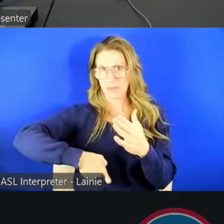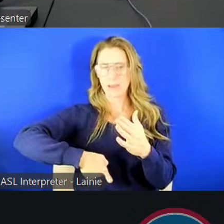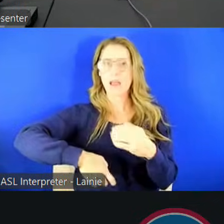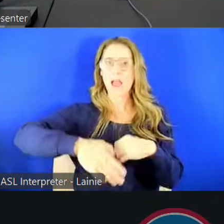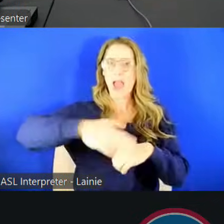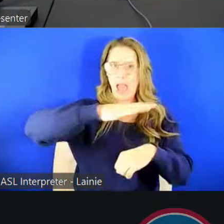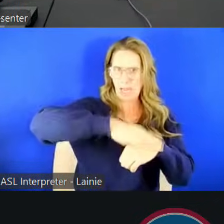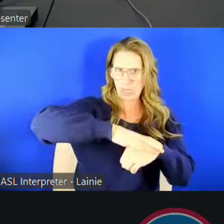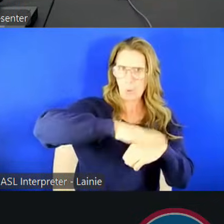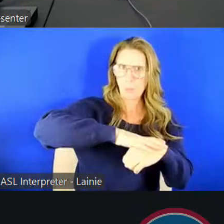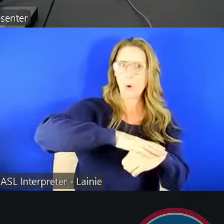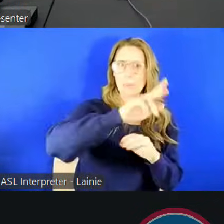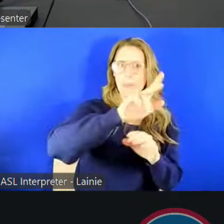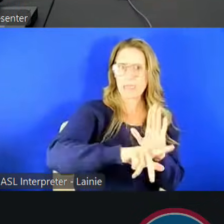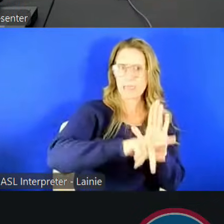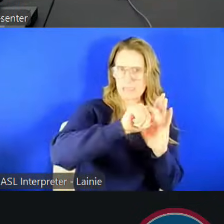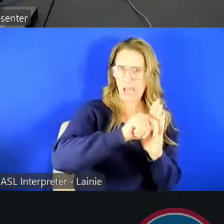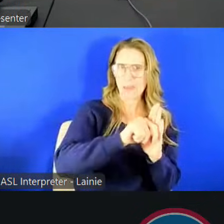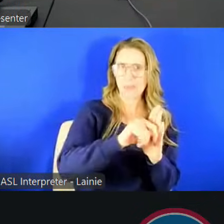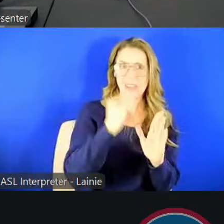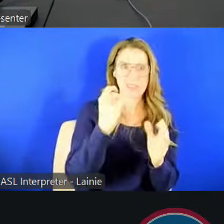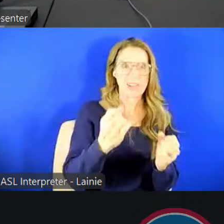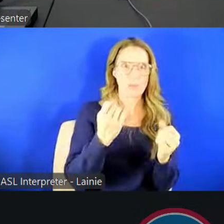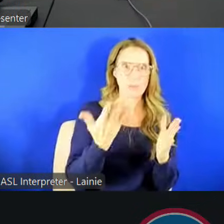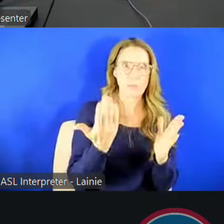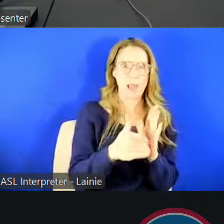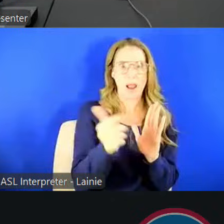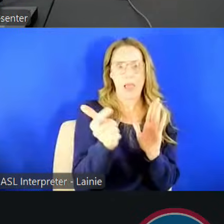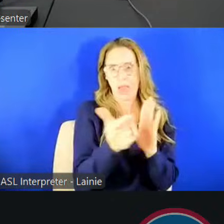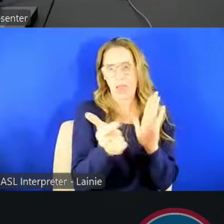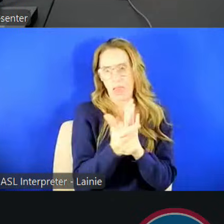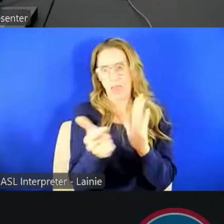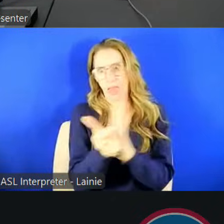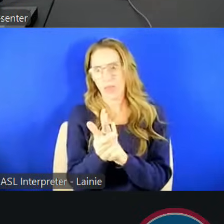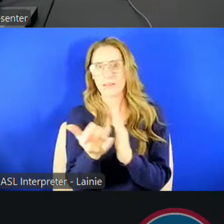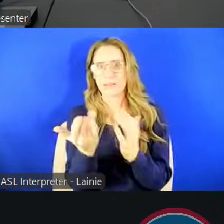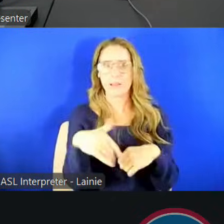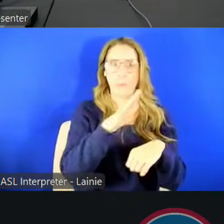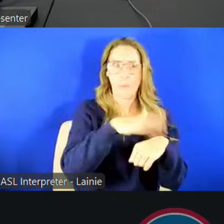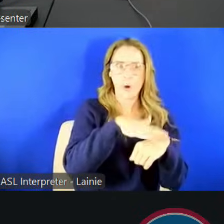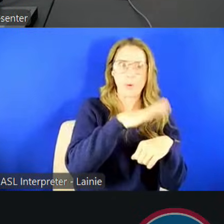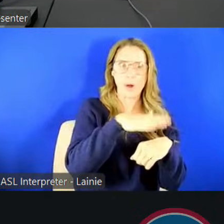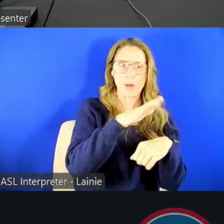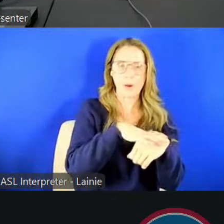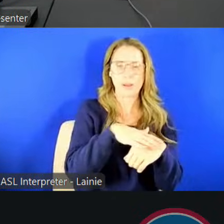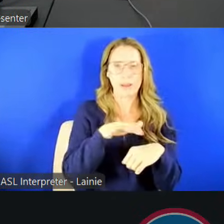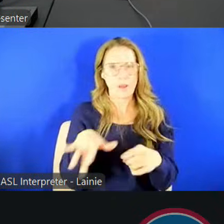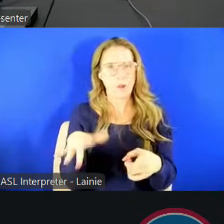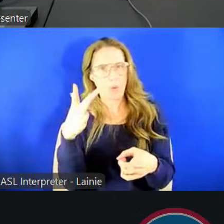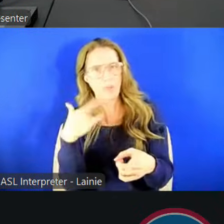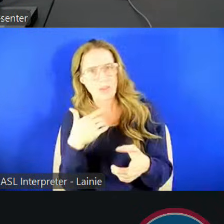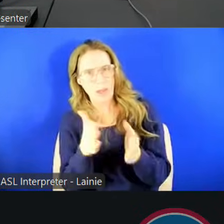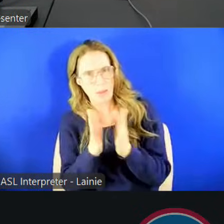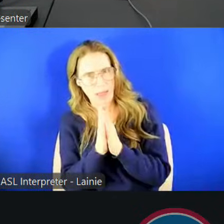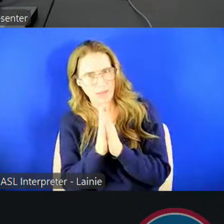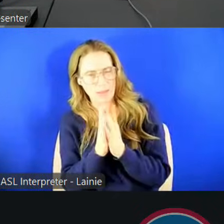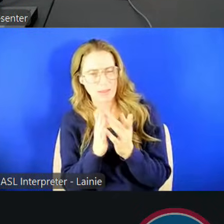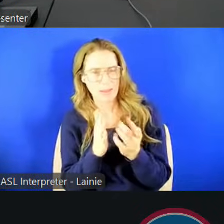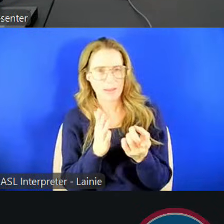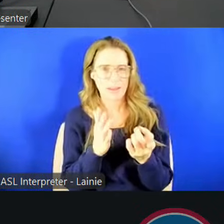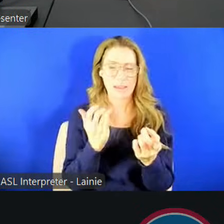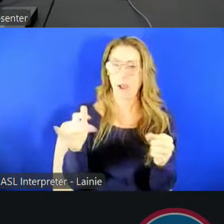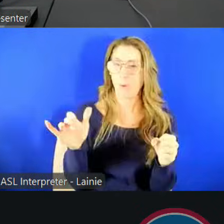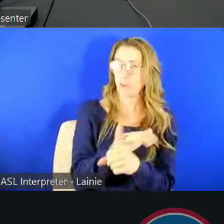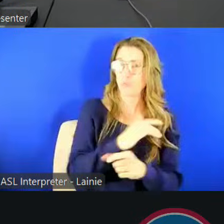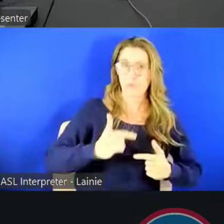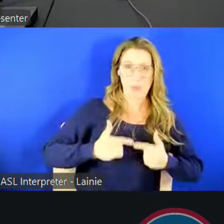was only warnings, even for multiple violations. And now, Okay. and then I think, This is why I'm asking. yeah, and now that it's fully live, I believe it's still a warning